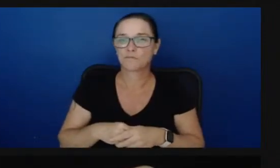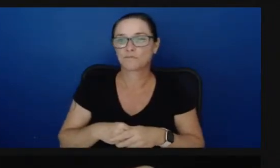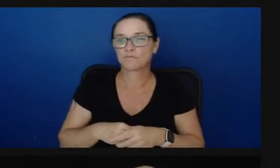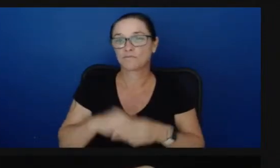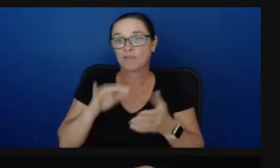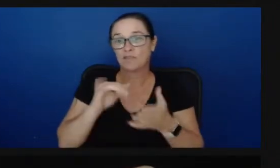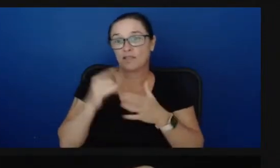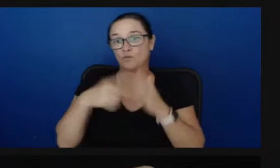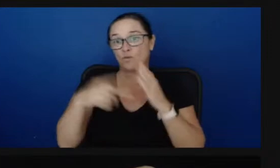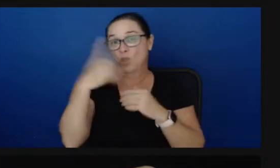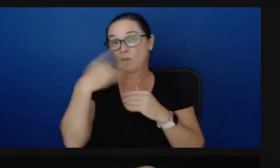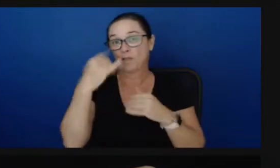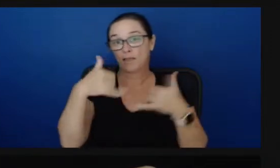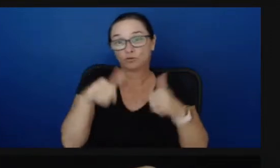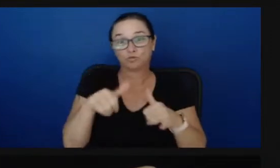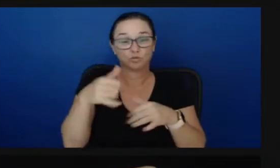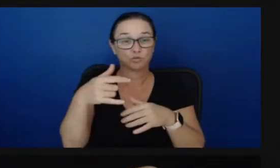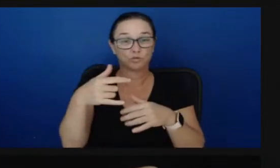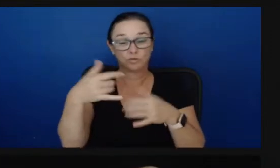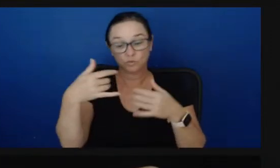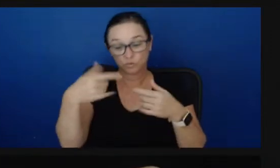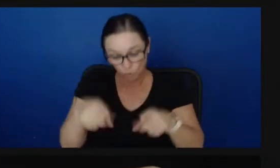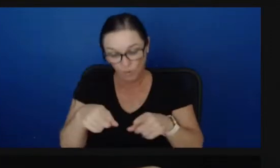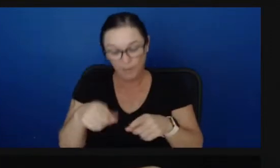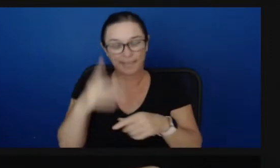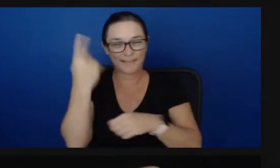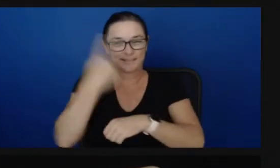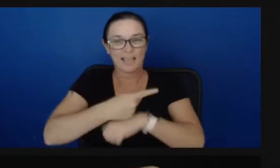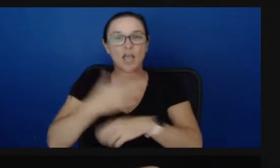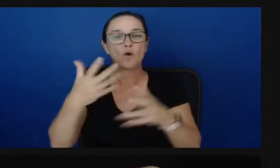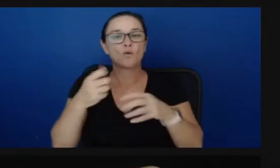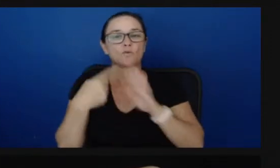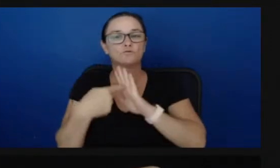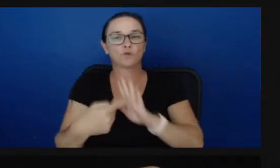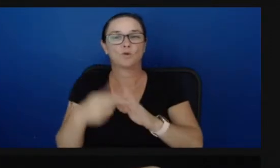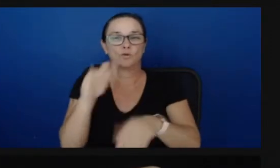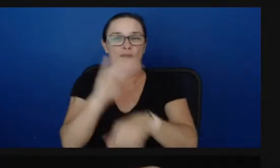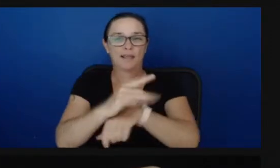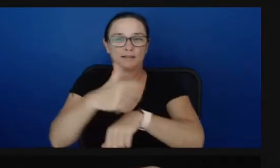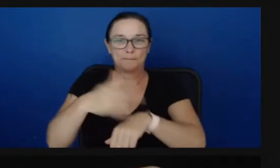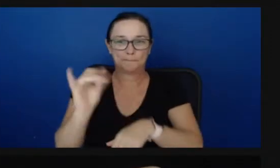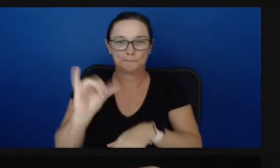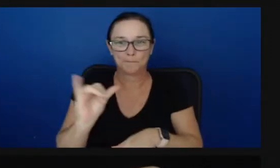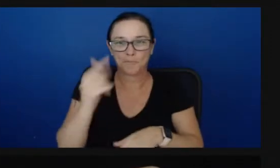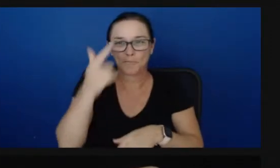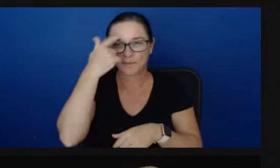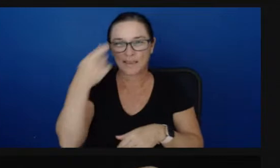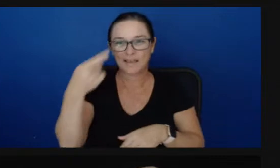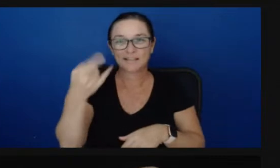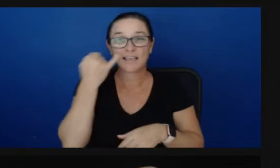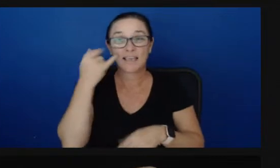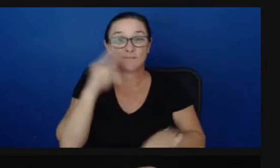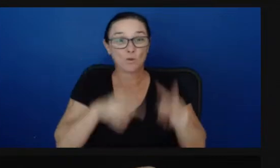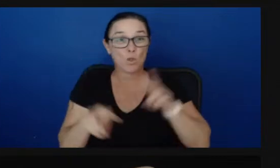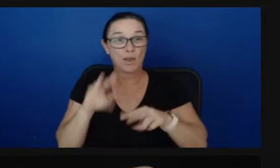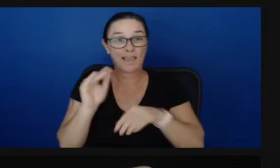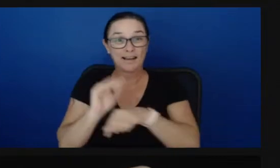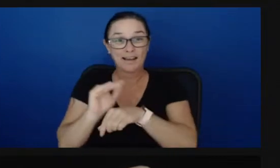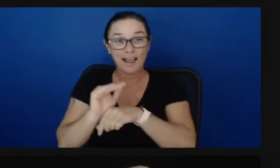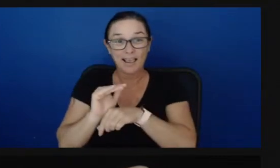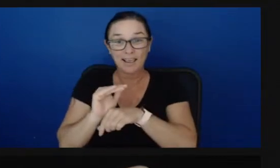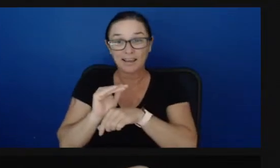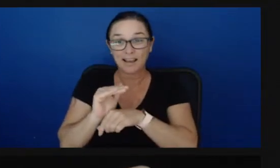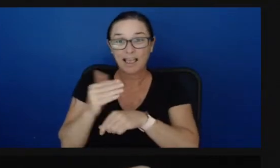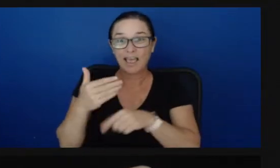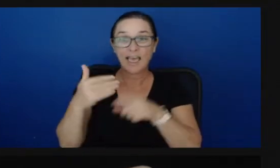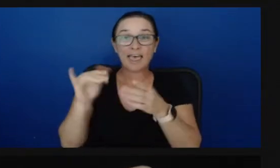like in the daytime. I'll show you the night view as well, because if you look at this at night, there's the full extent of the lava flow